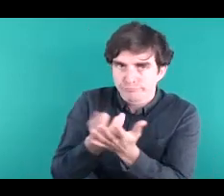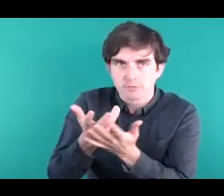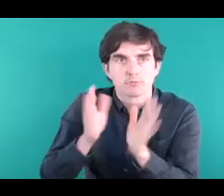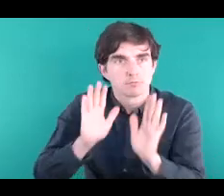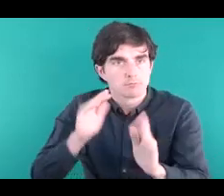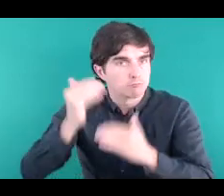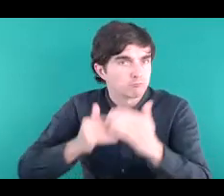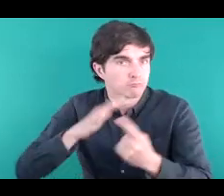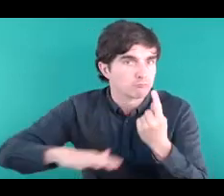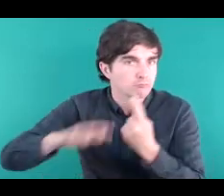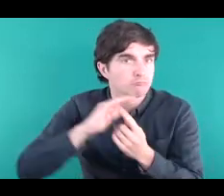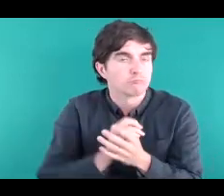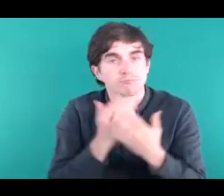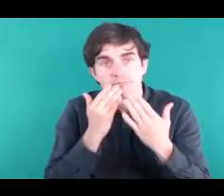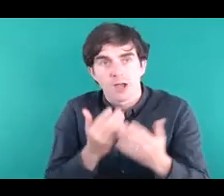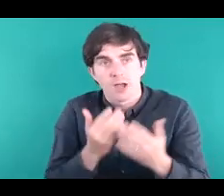began with the